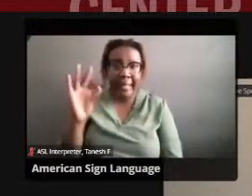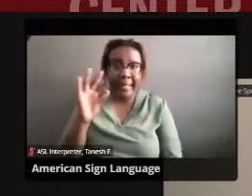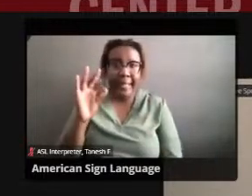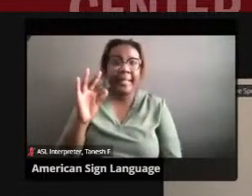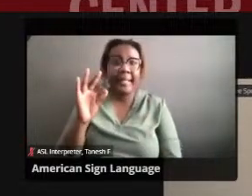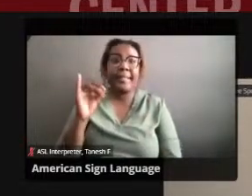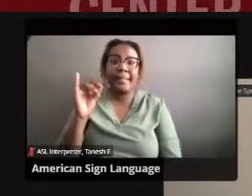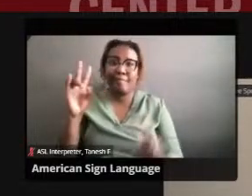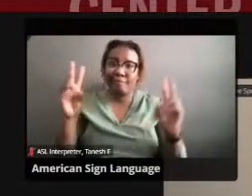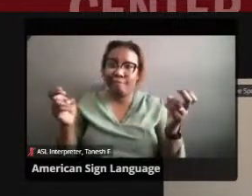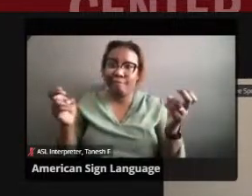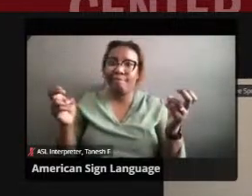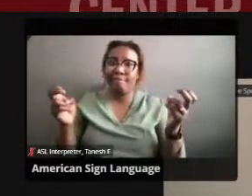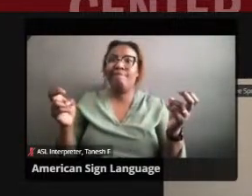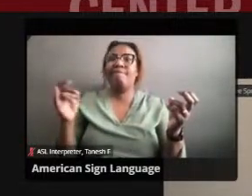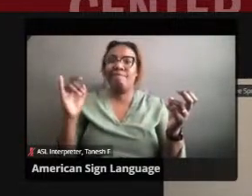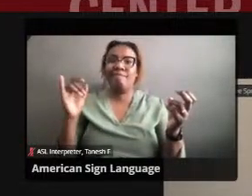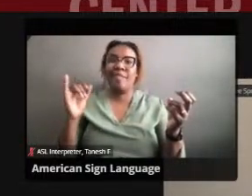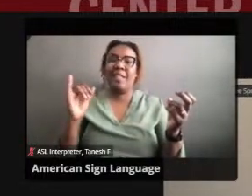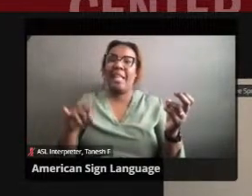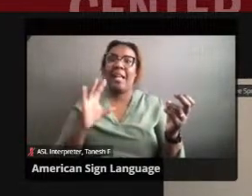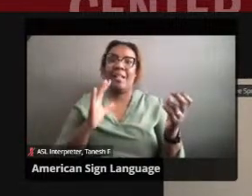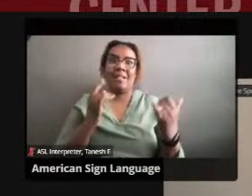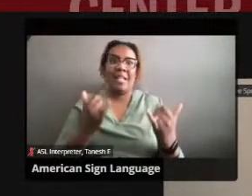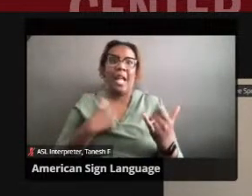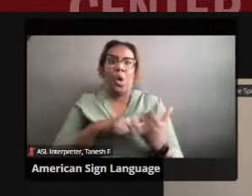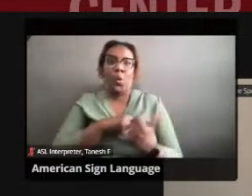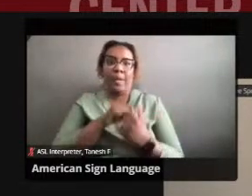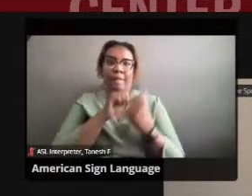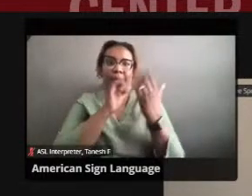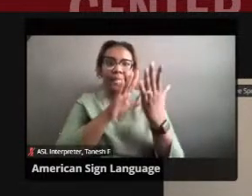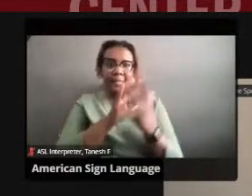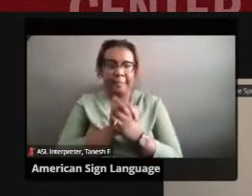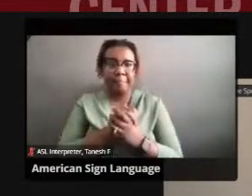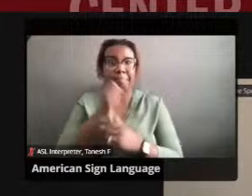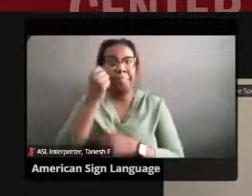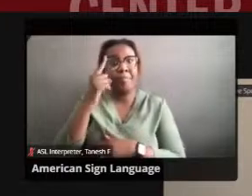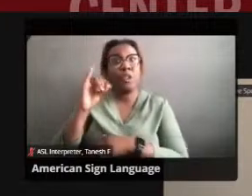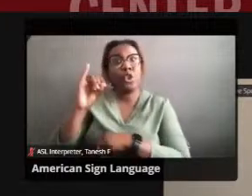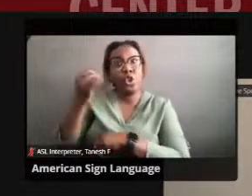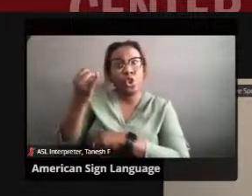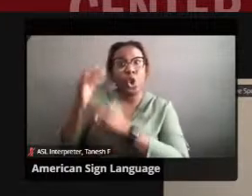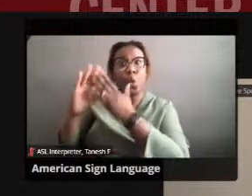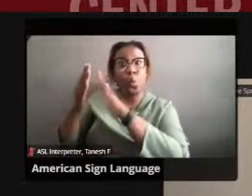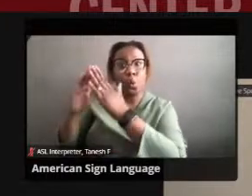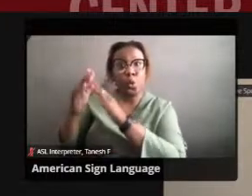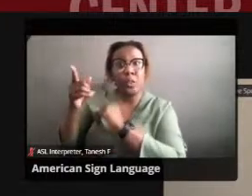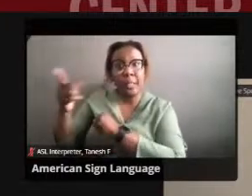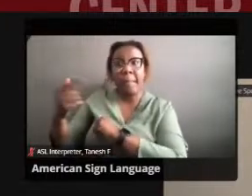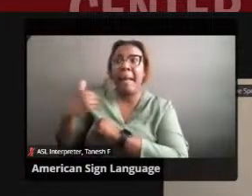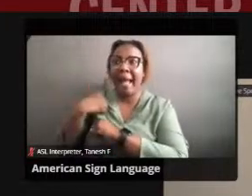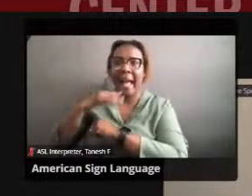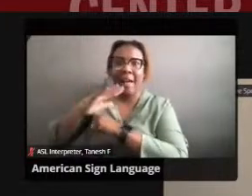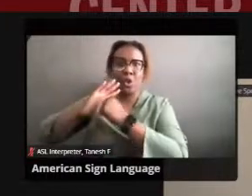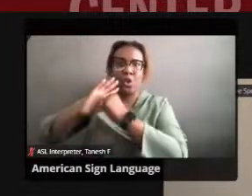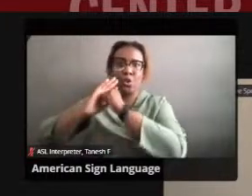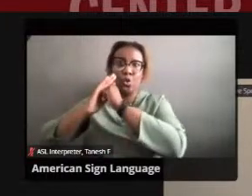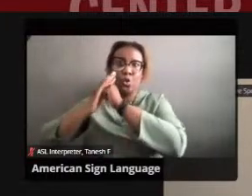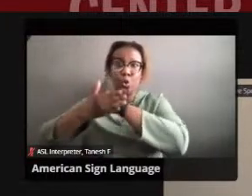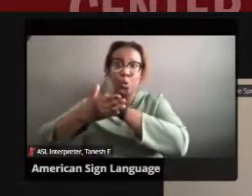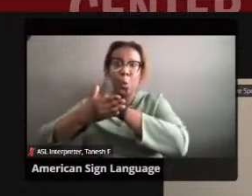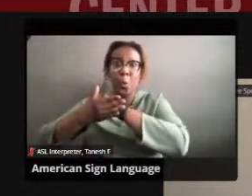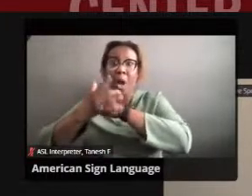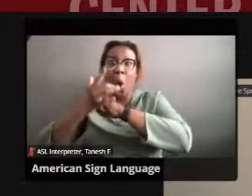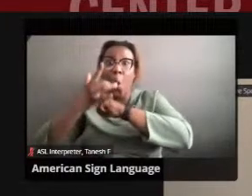we're facing. There's an empty tomb in Jerusalem to bear witness to one whom I believe is